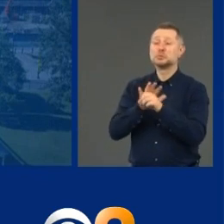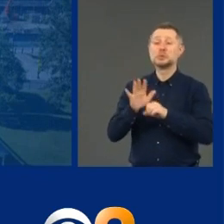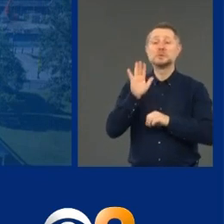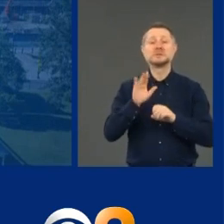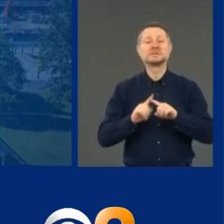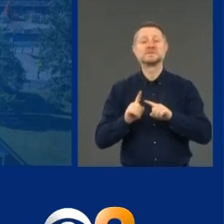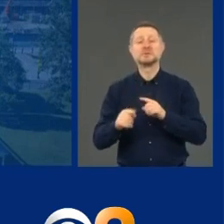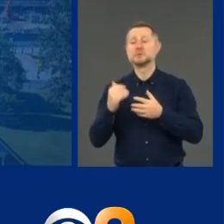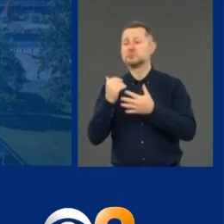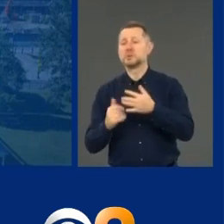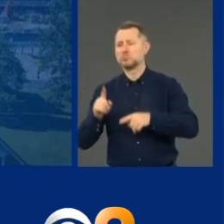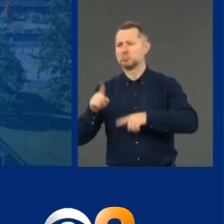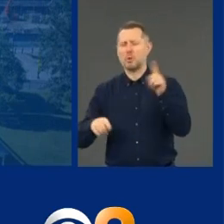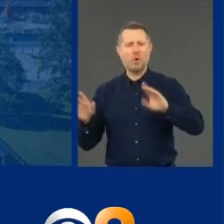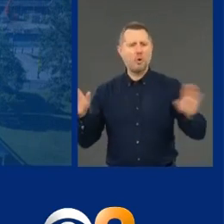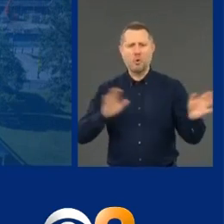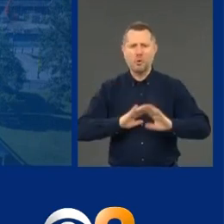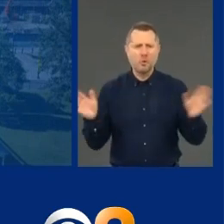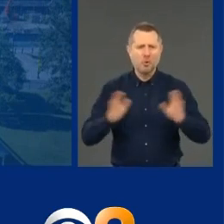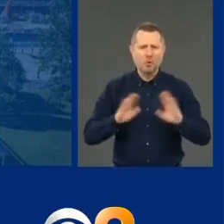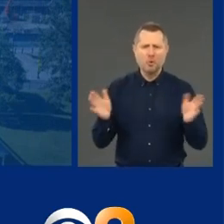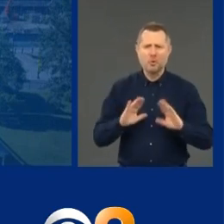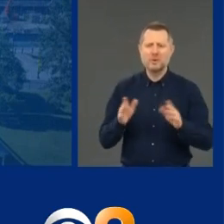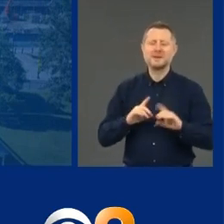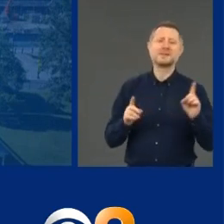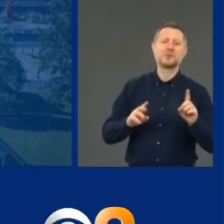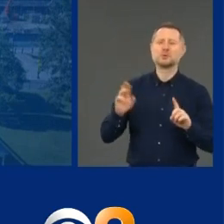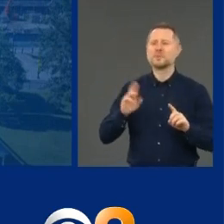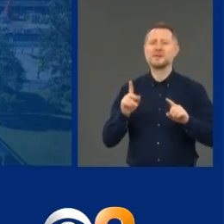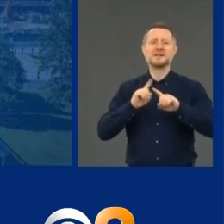region. There is no political difference. There is no